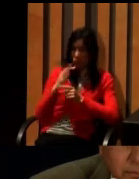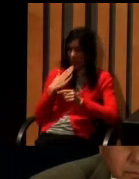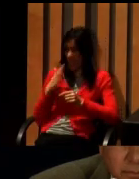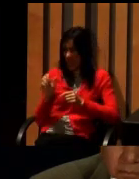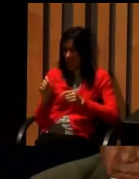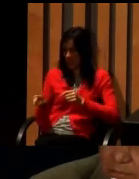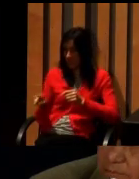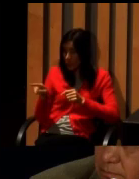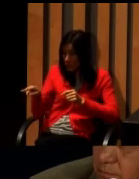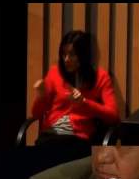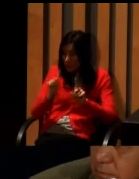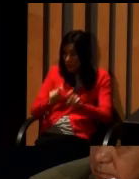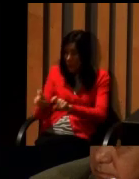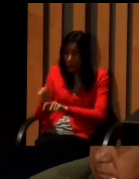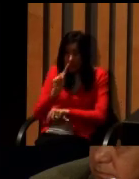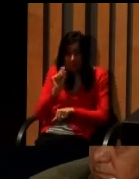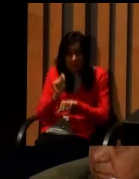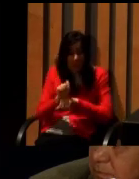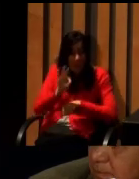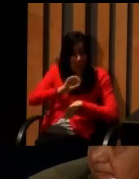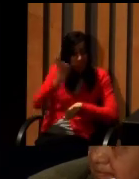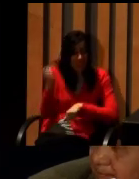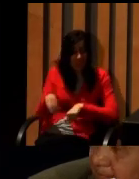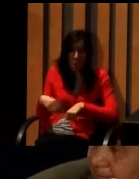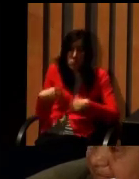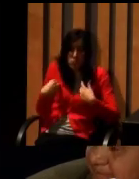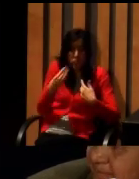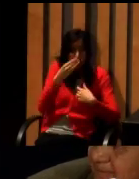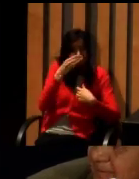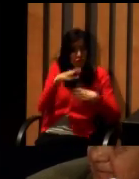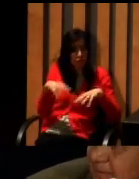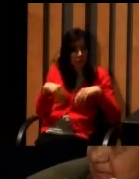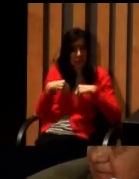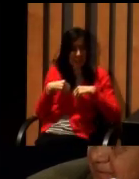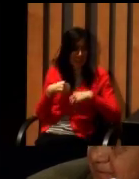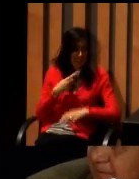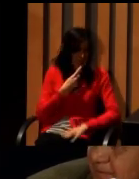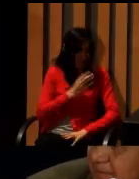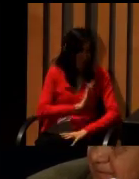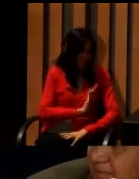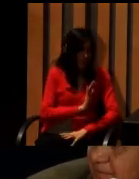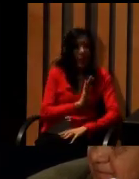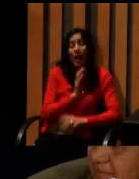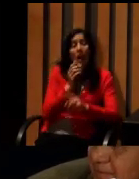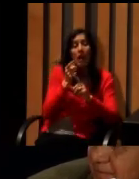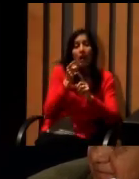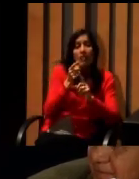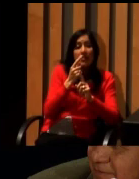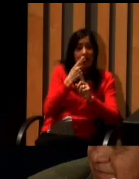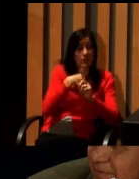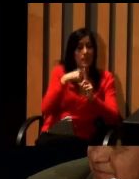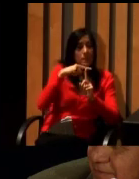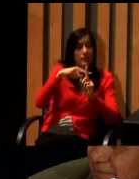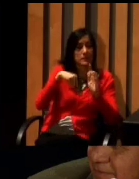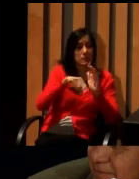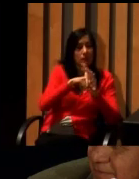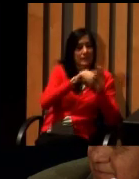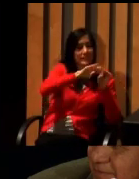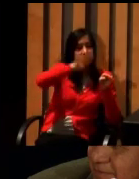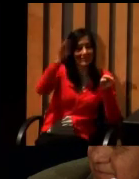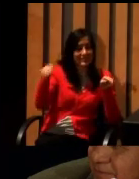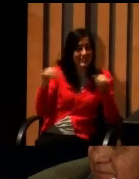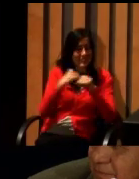Is your poll like 9 out of 10? How'd you guys come up with that? And he goes, I don't know what the plus minus percentage of it is. And I don't